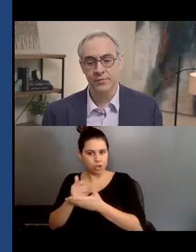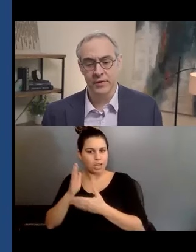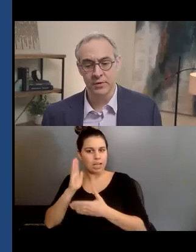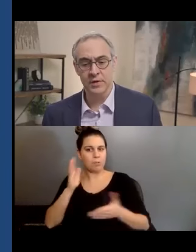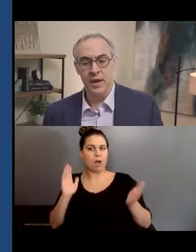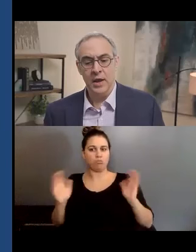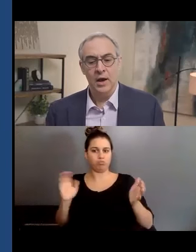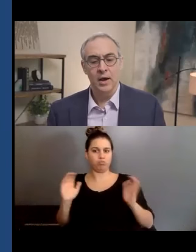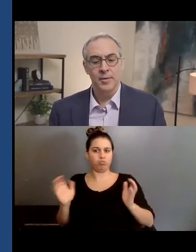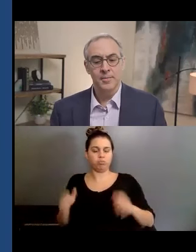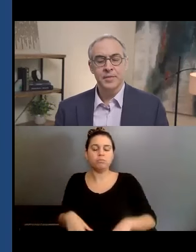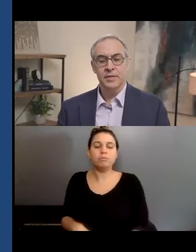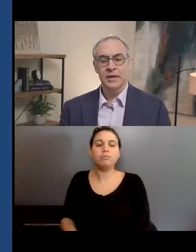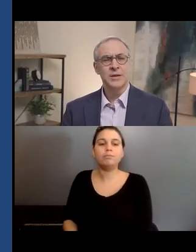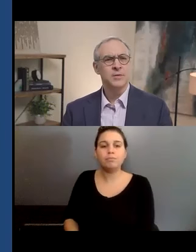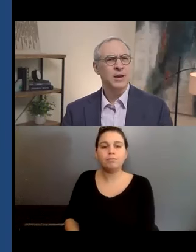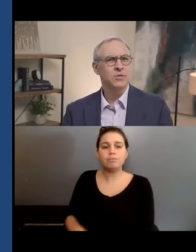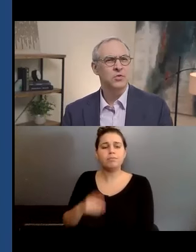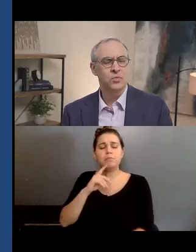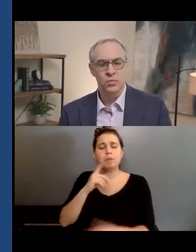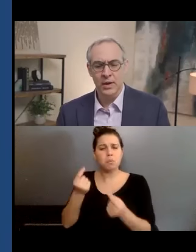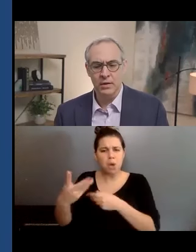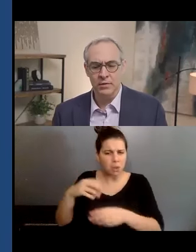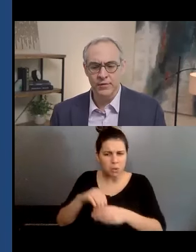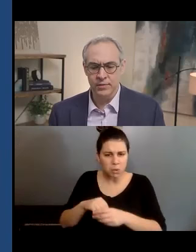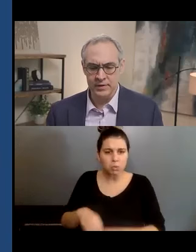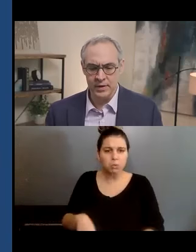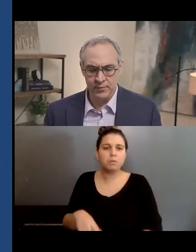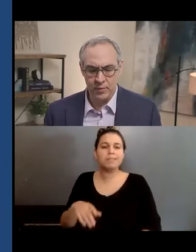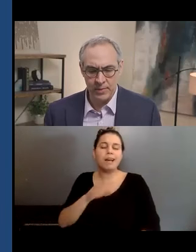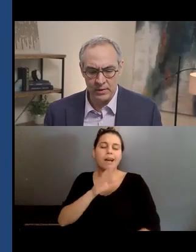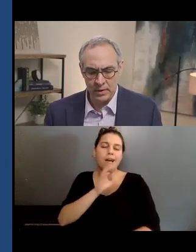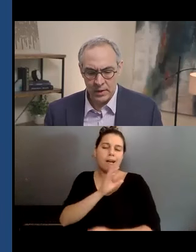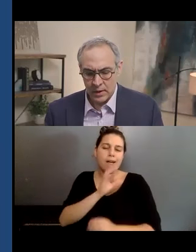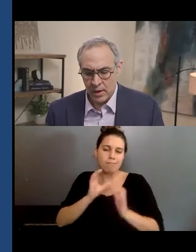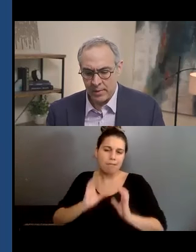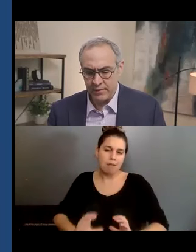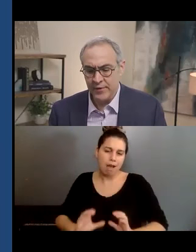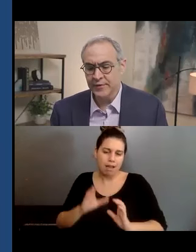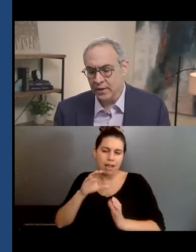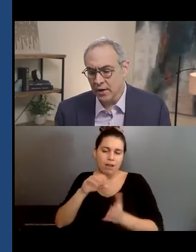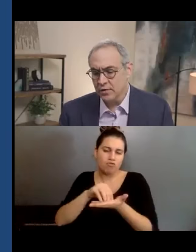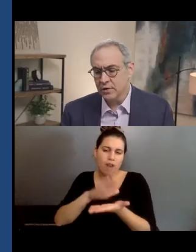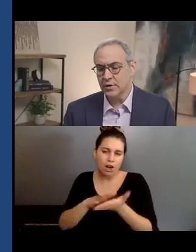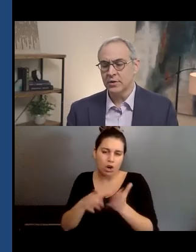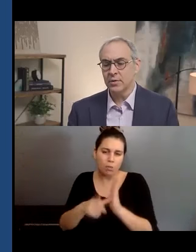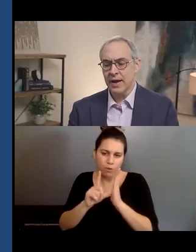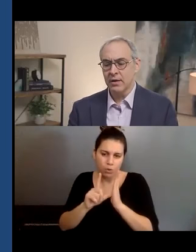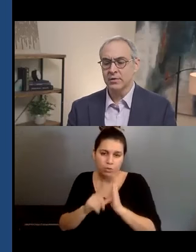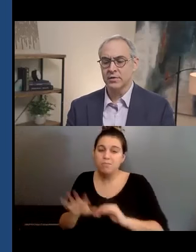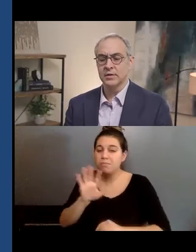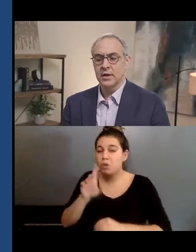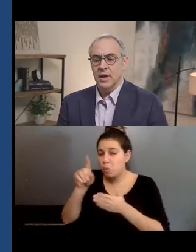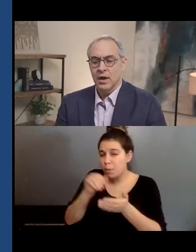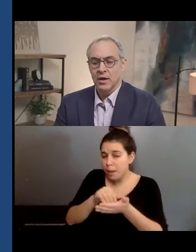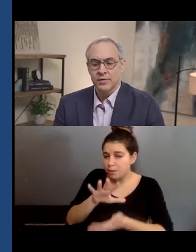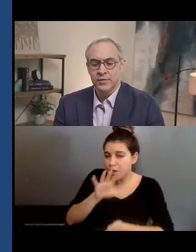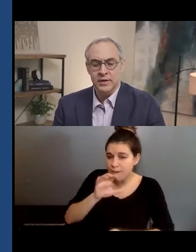record reviews. They expect about 12, what did I say before? About 1,500 to